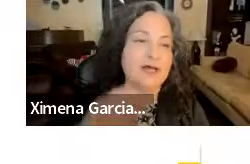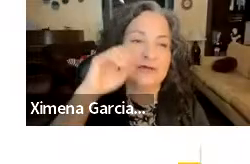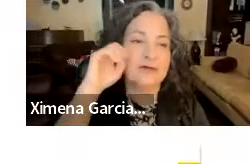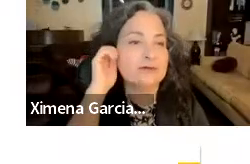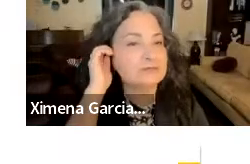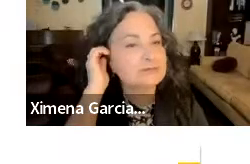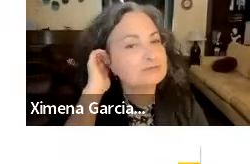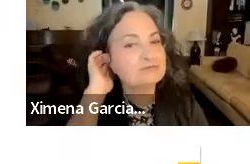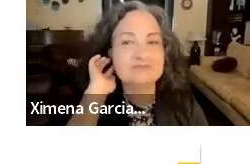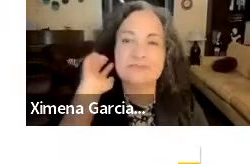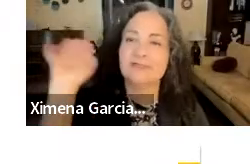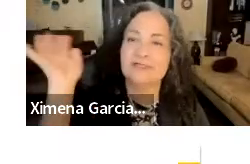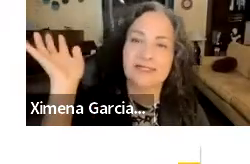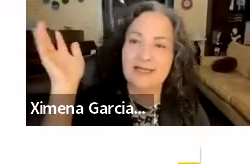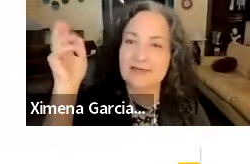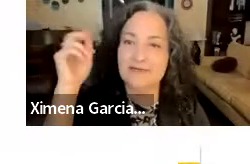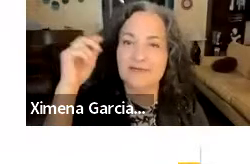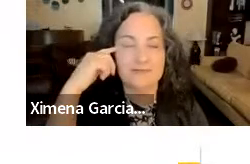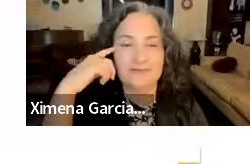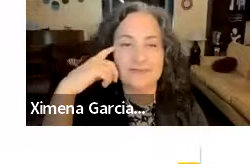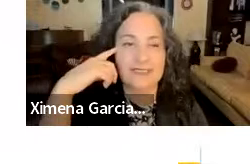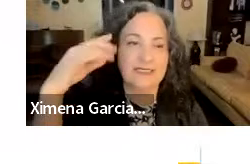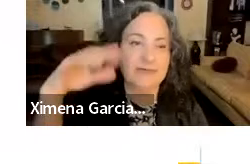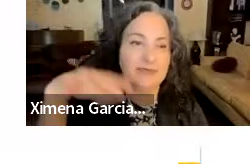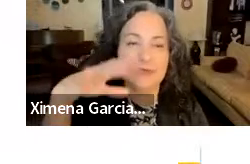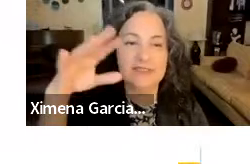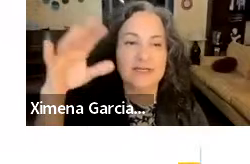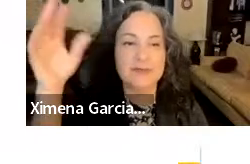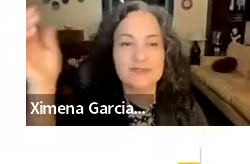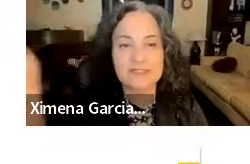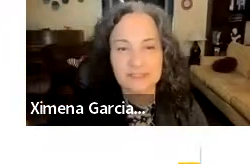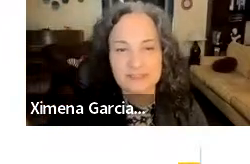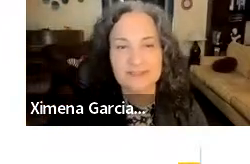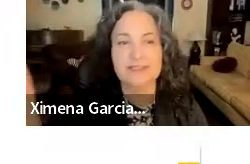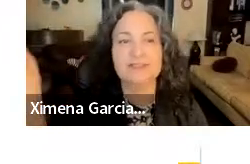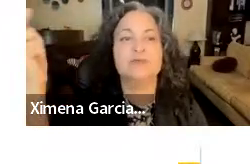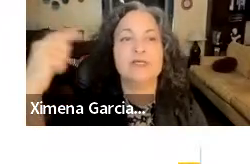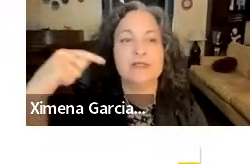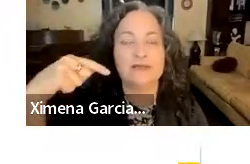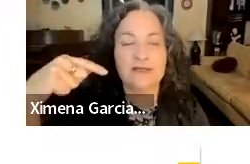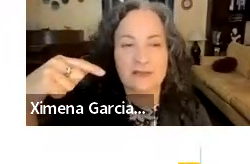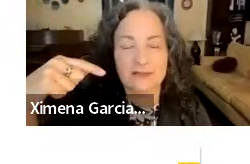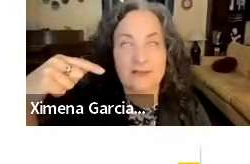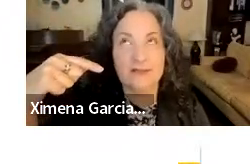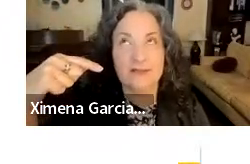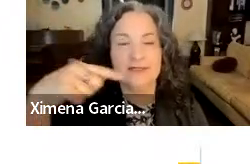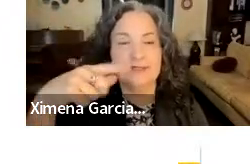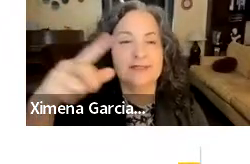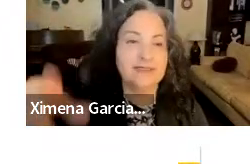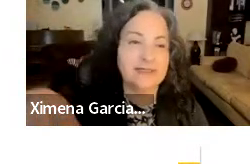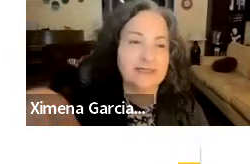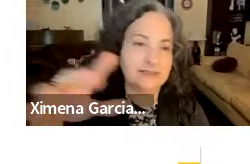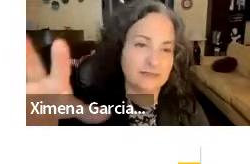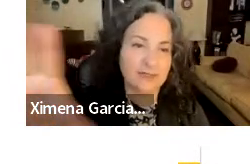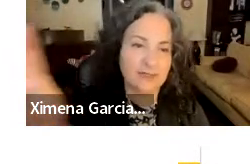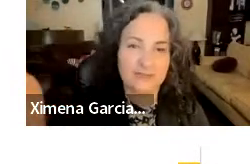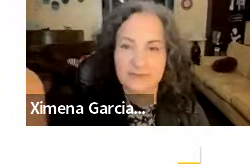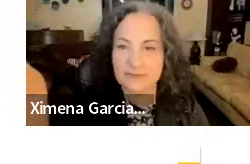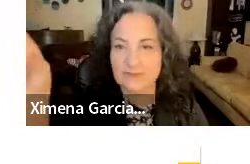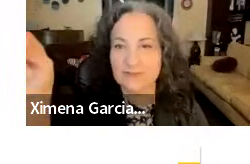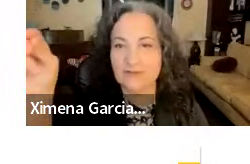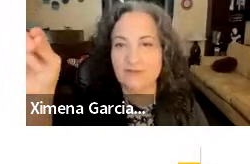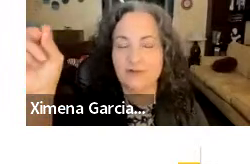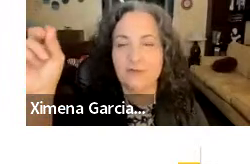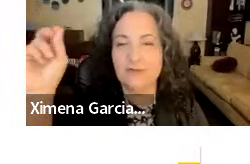Just some other like kind of key points, and I'm going to be sharing the slides with the links to where